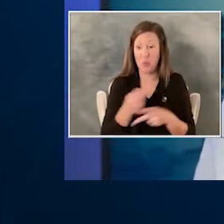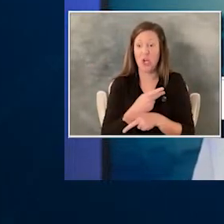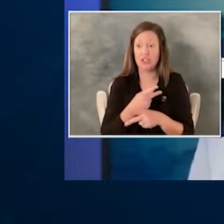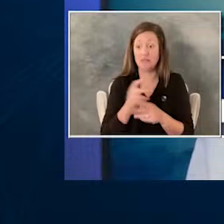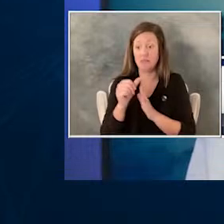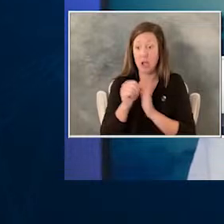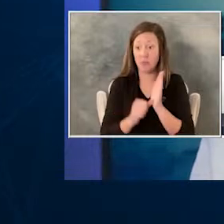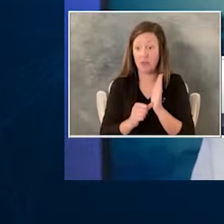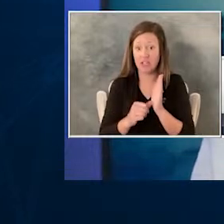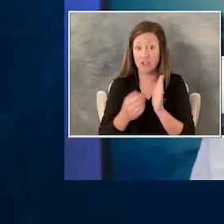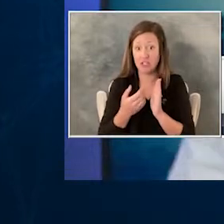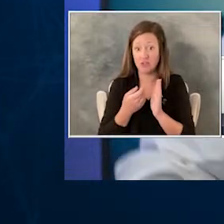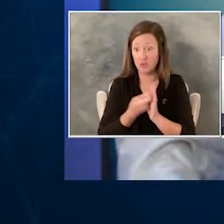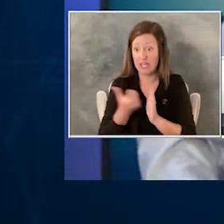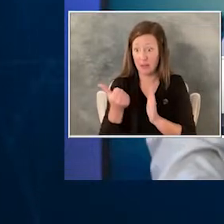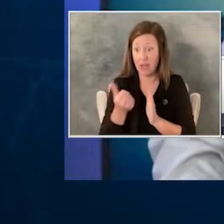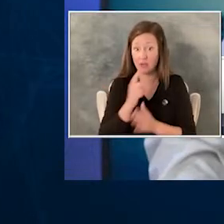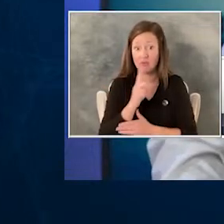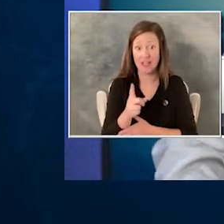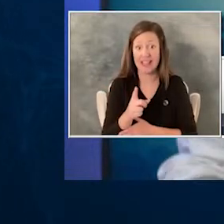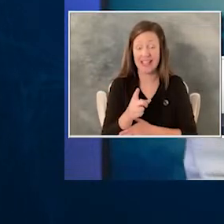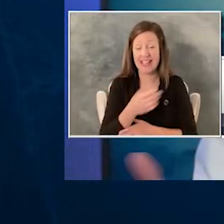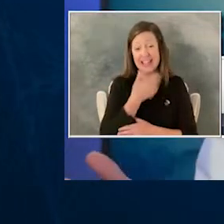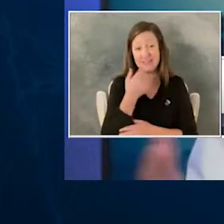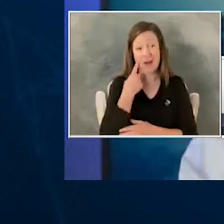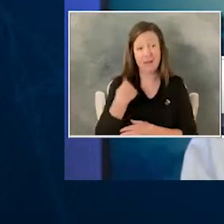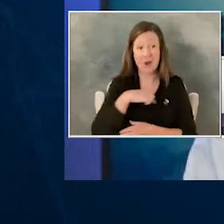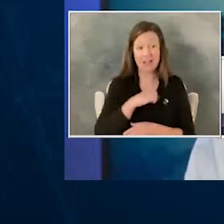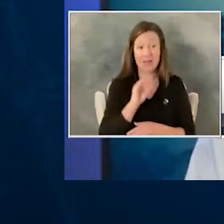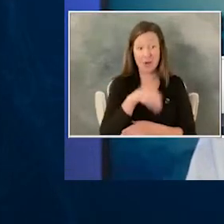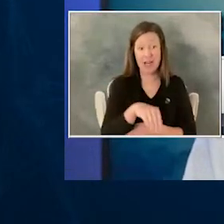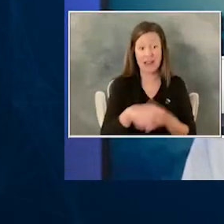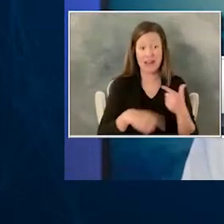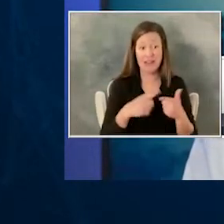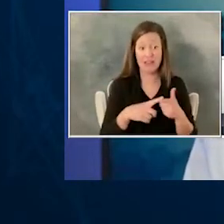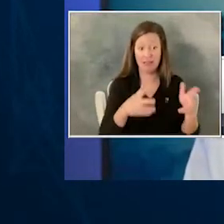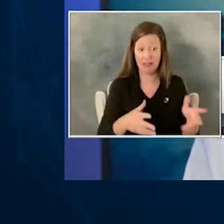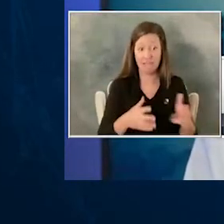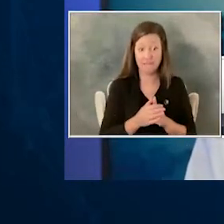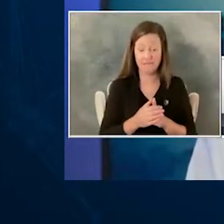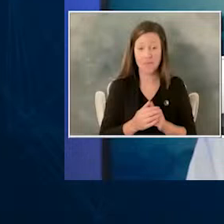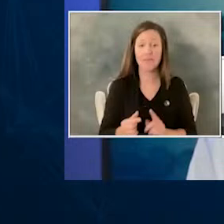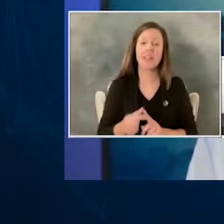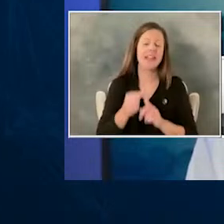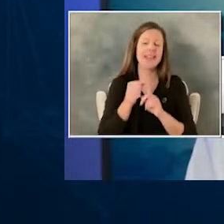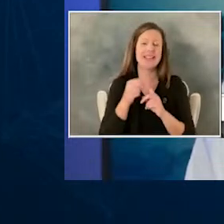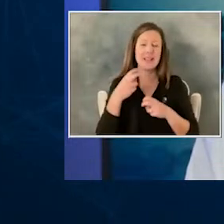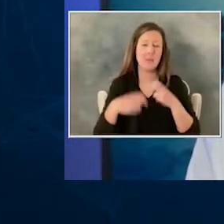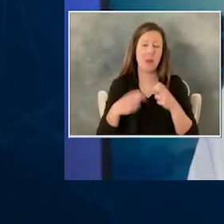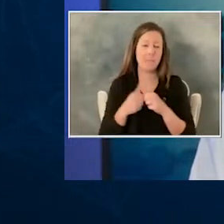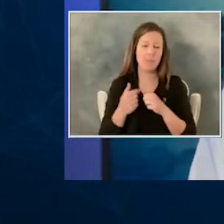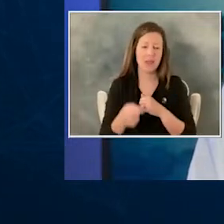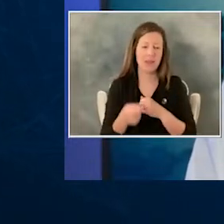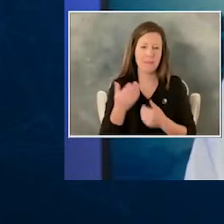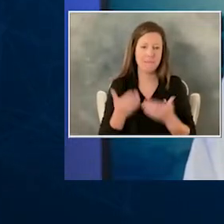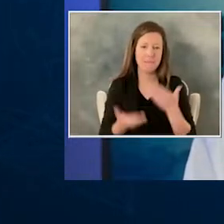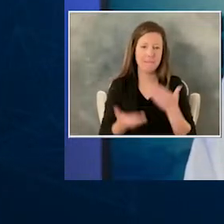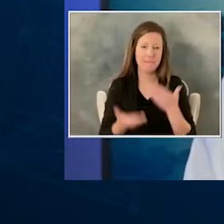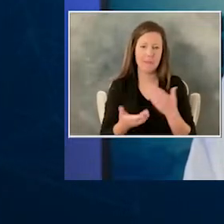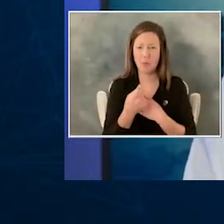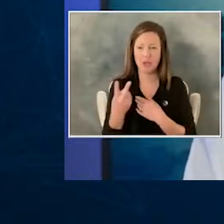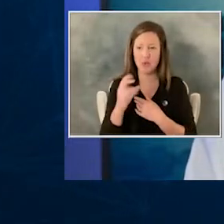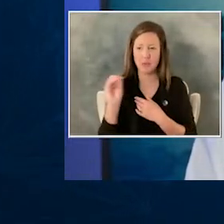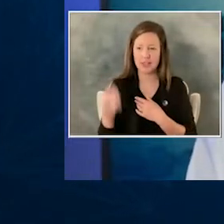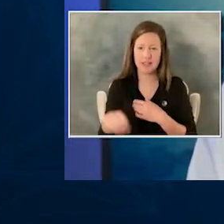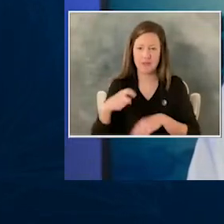for us to just put the kidney in and not do anything with the kidneys, unless there's a problem with them, which is probably maybe 1 to 2% of the time we would